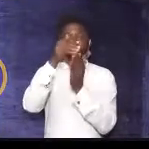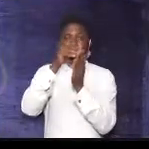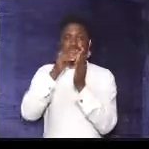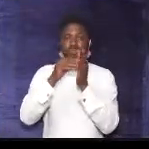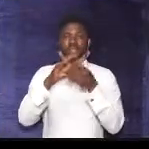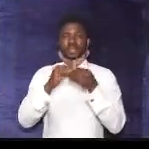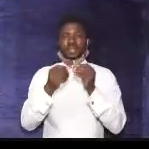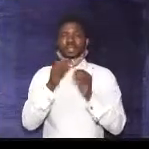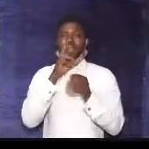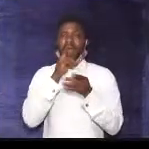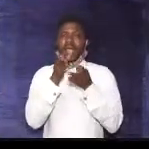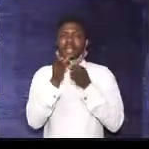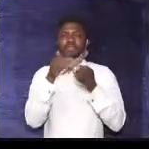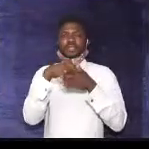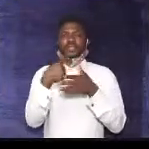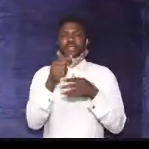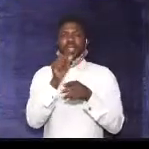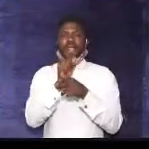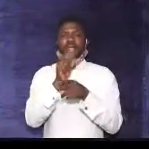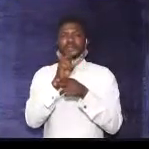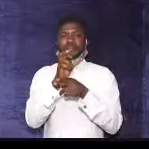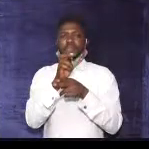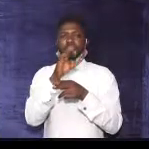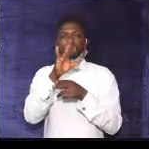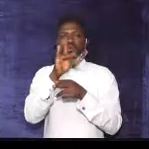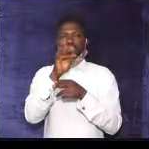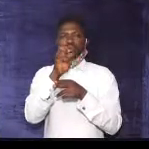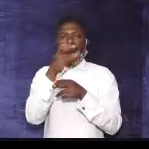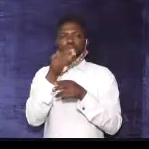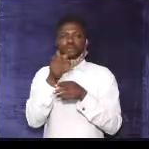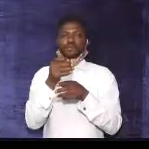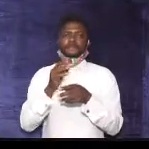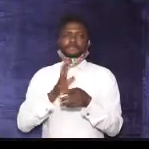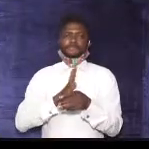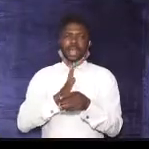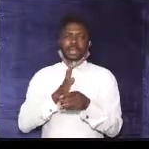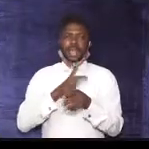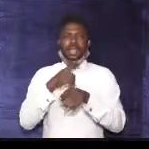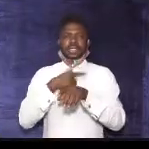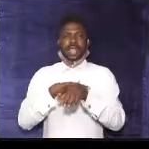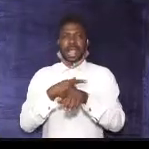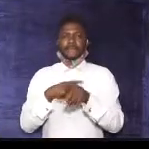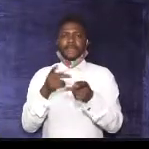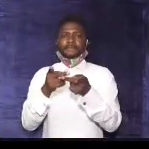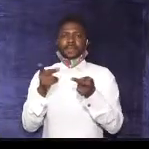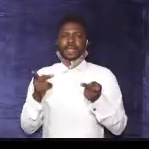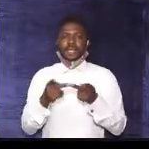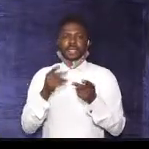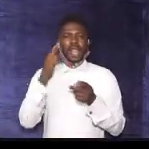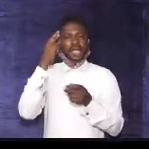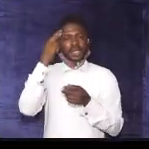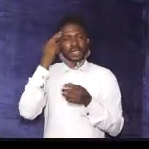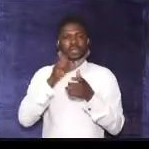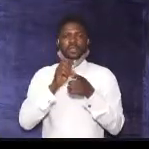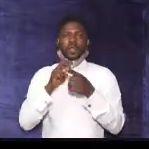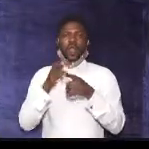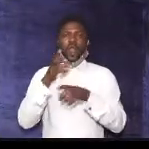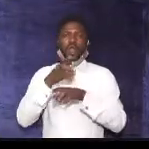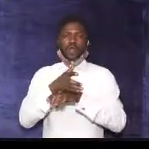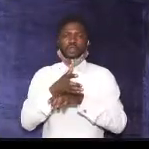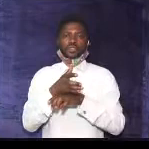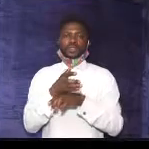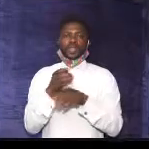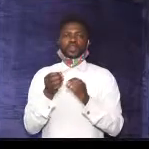these sentences are expressed in the adverbial clause of manner, time, place, reason,